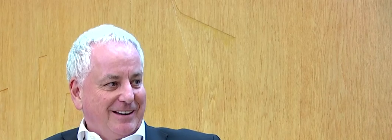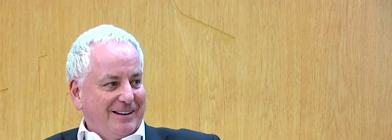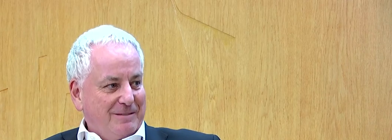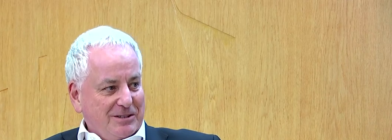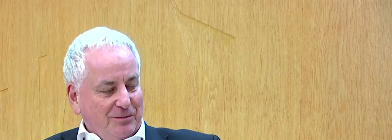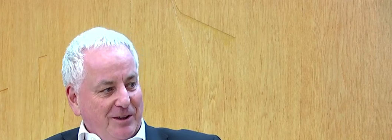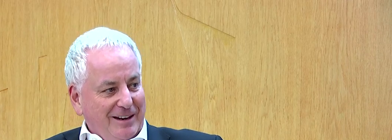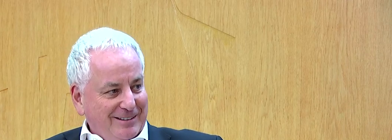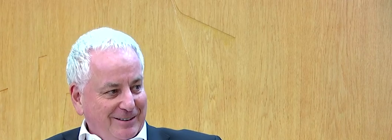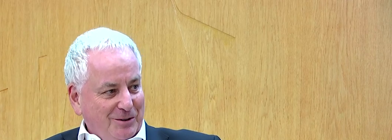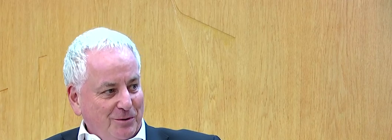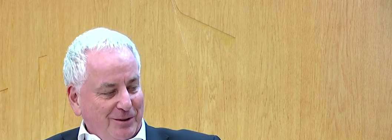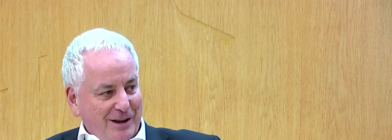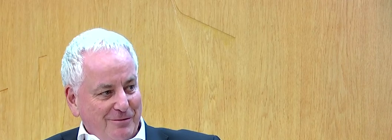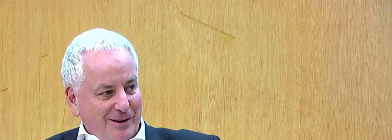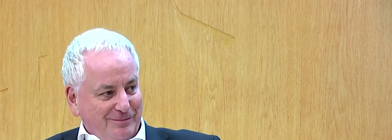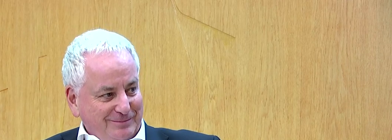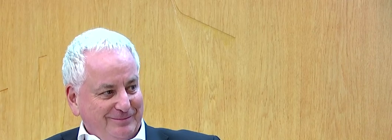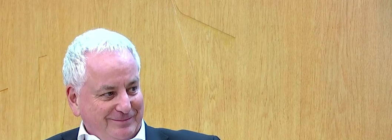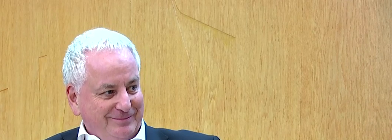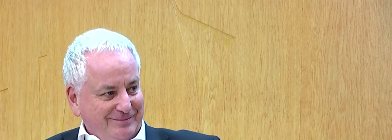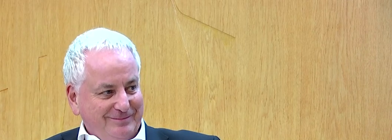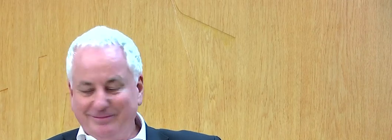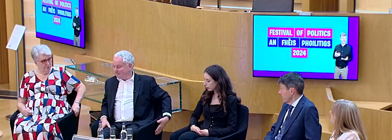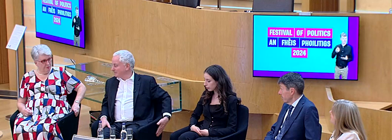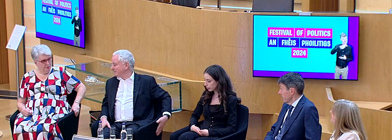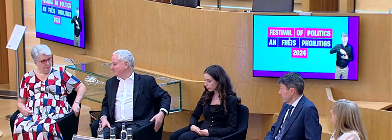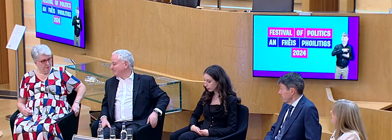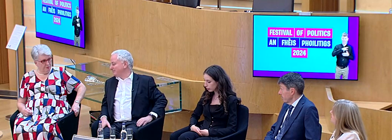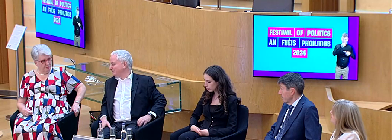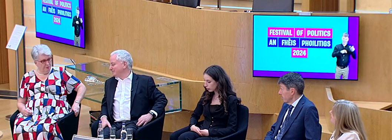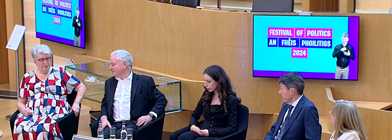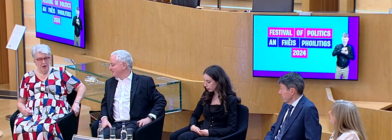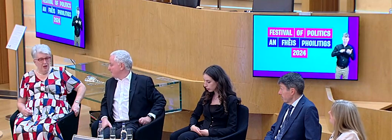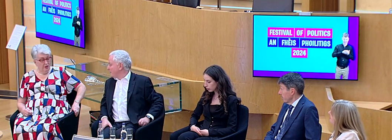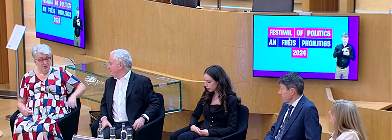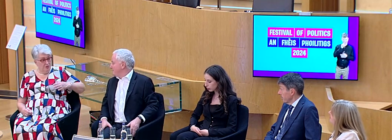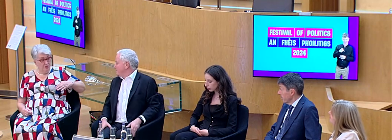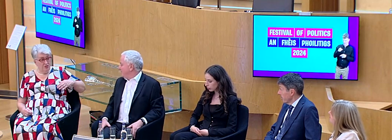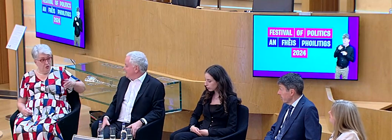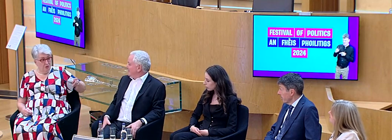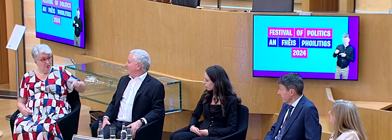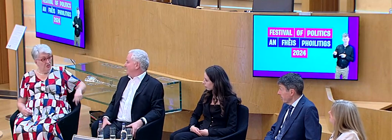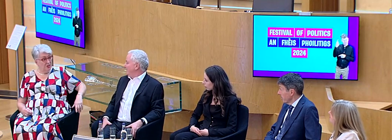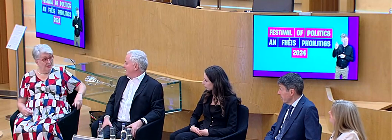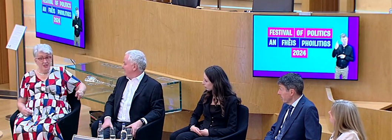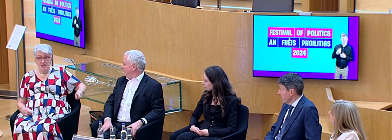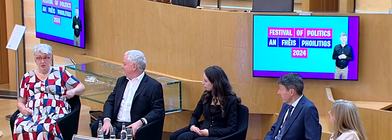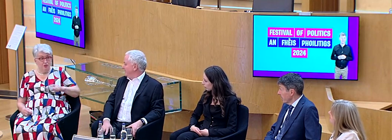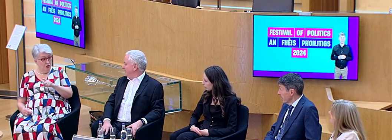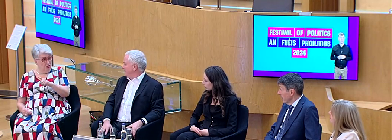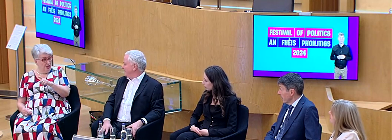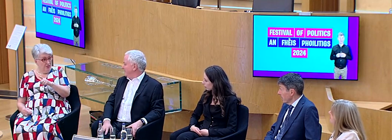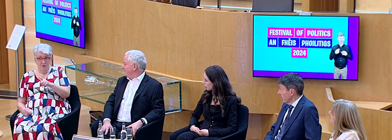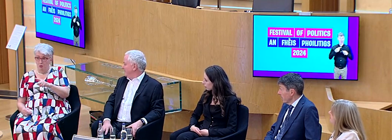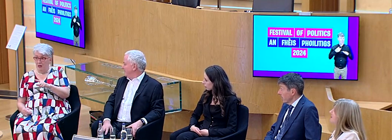and it's up to the electorate to hold them to account for that. Okay, thank you very much, Jack. And Esther? Can I say, first of all, I'm really struggling to hear,